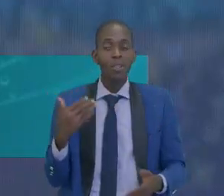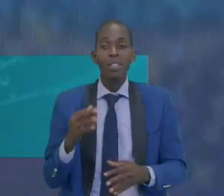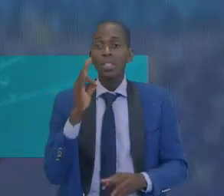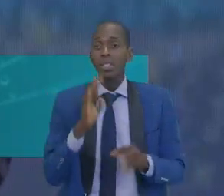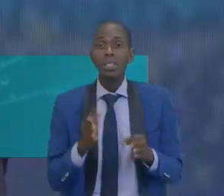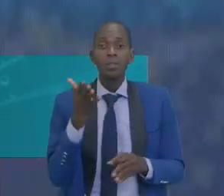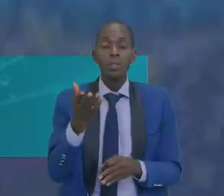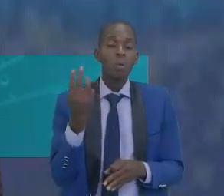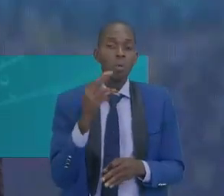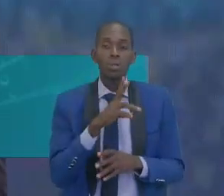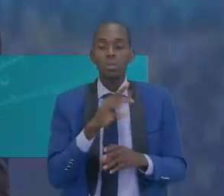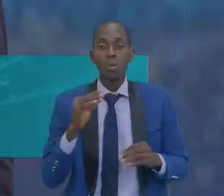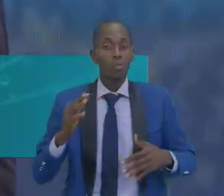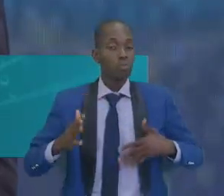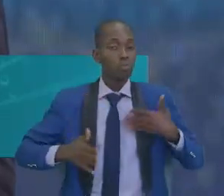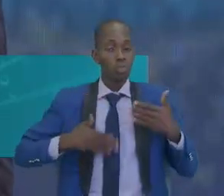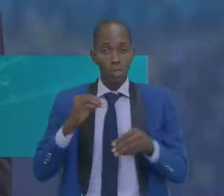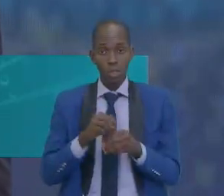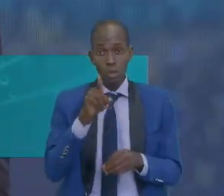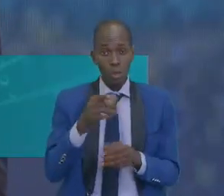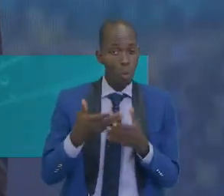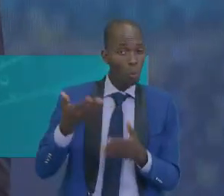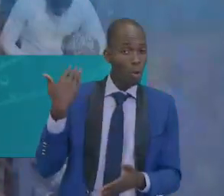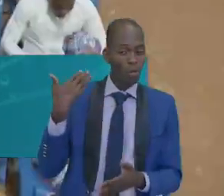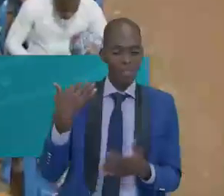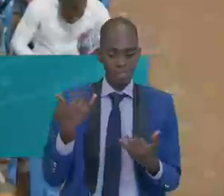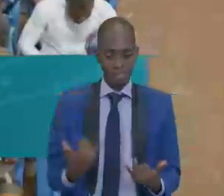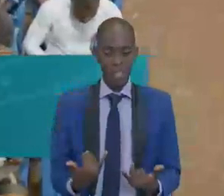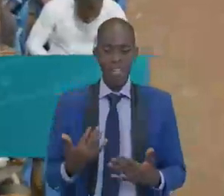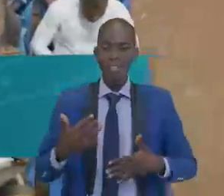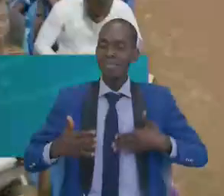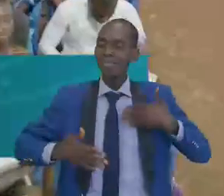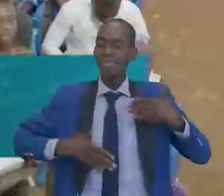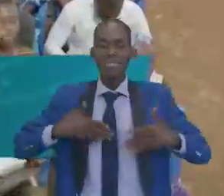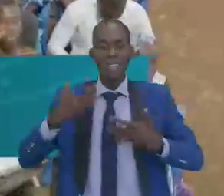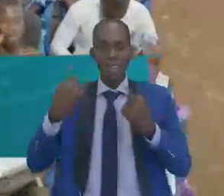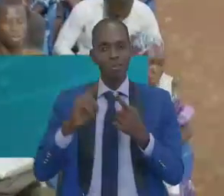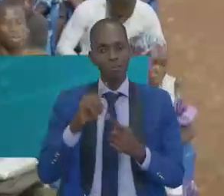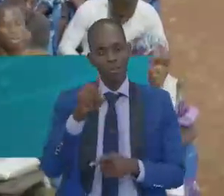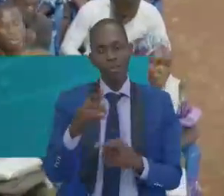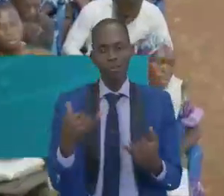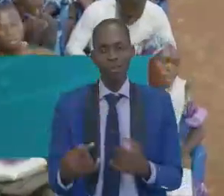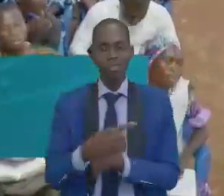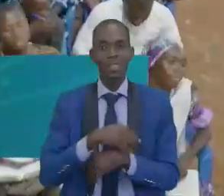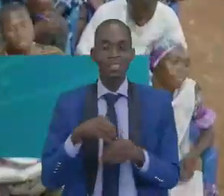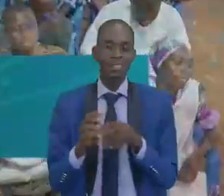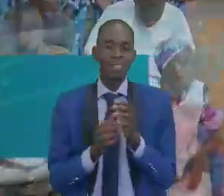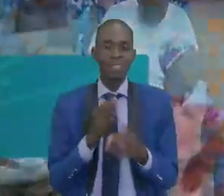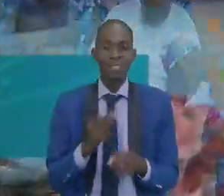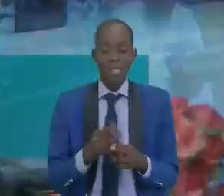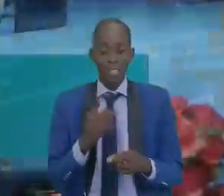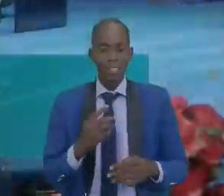joy, joy has come today. The joy we have in